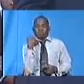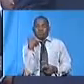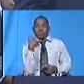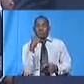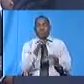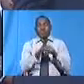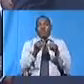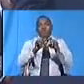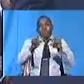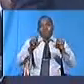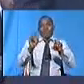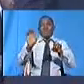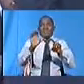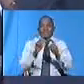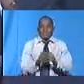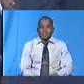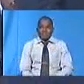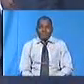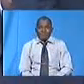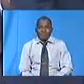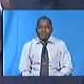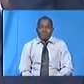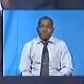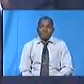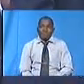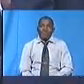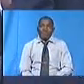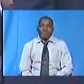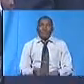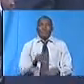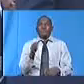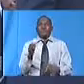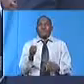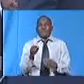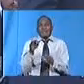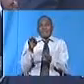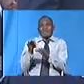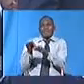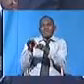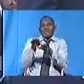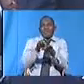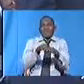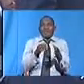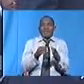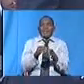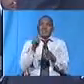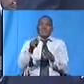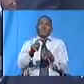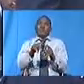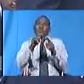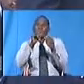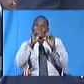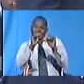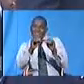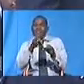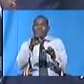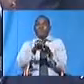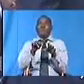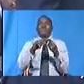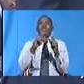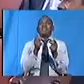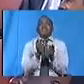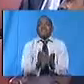C. So what were your voters, your polling agents doing?